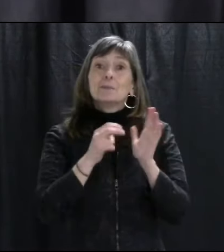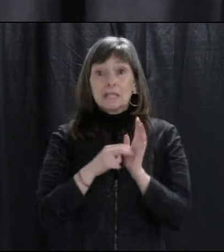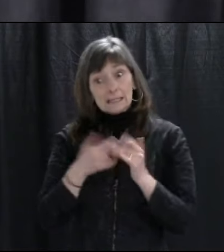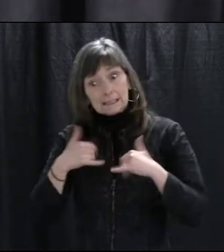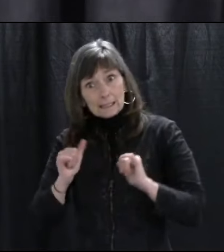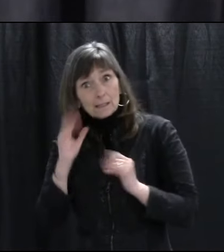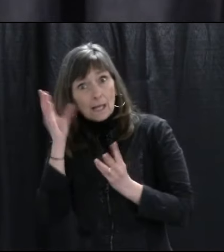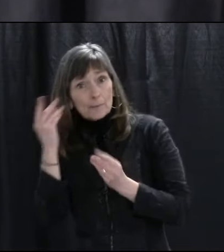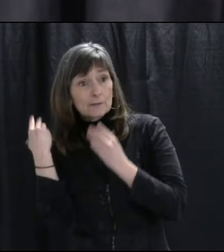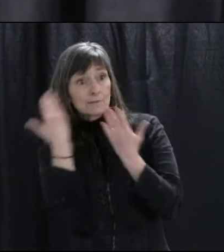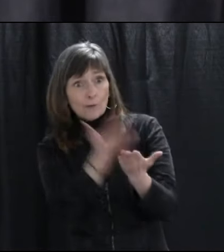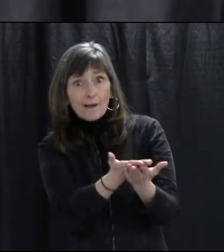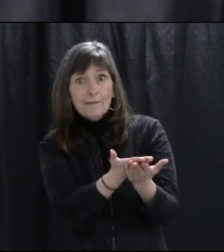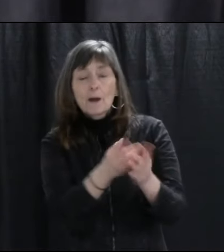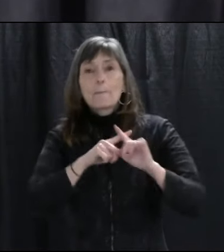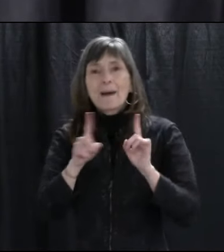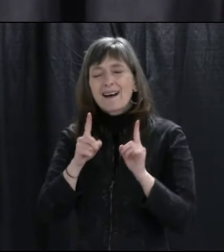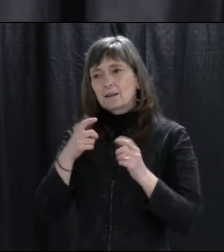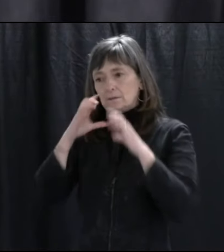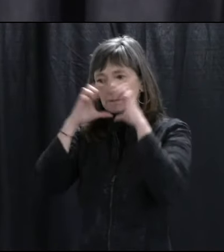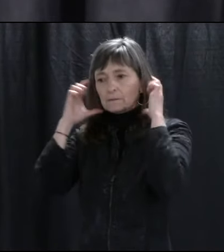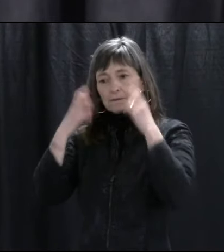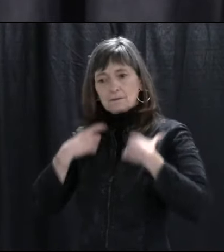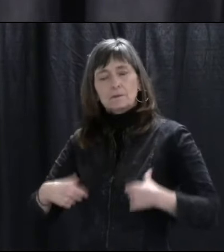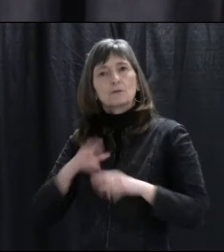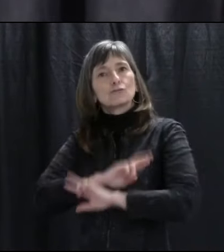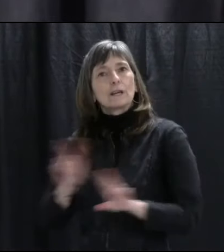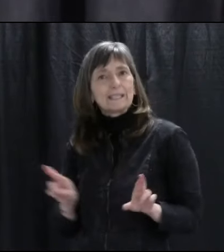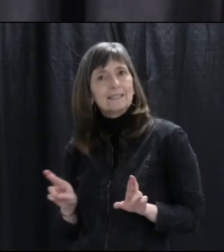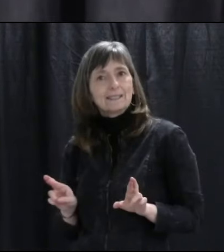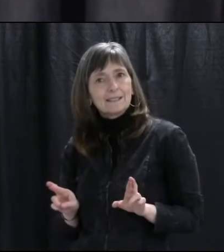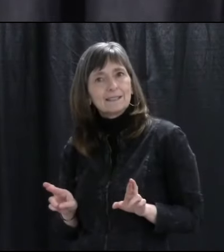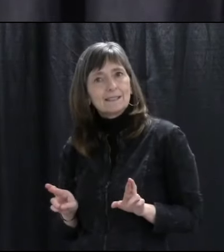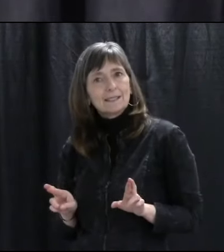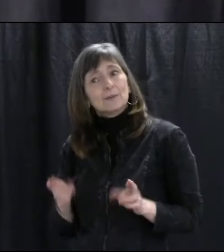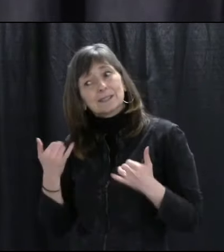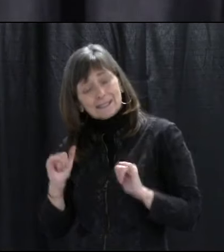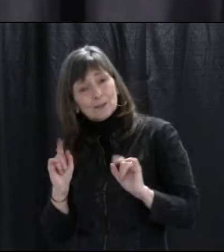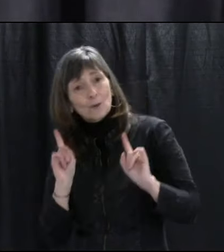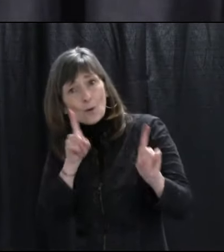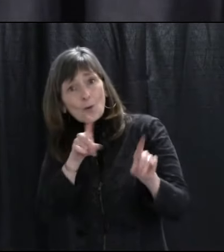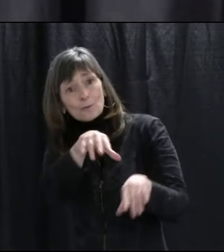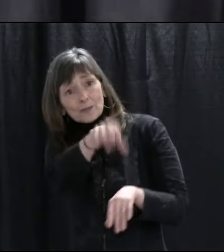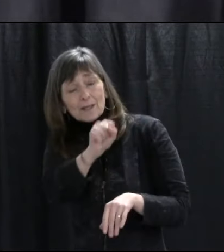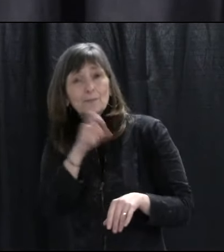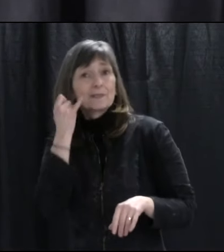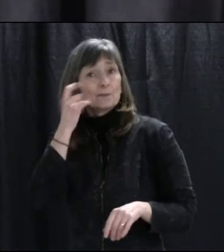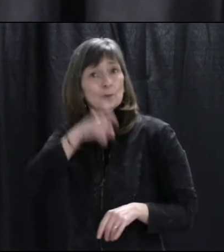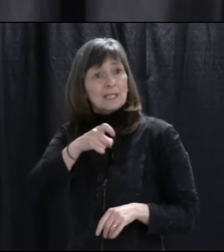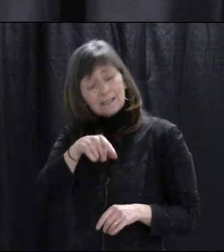use PPE, but rest assured that will not stop an ambulance coming if you need it.